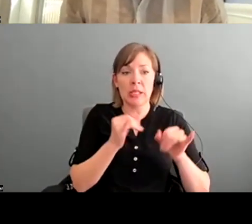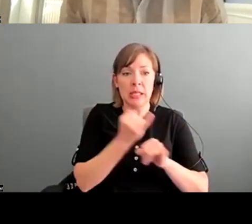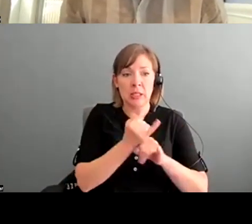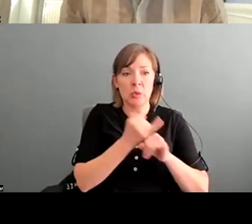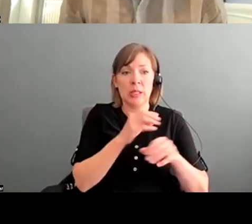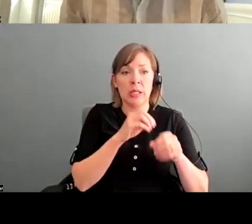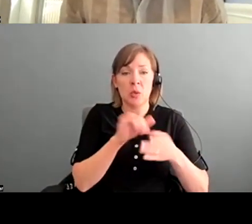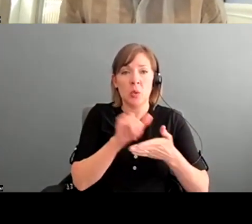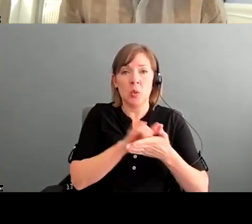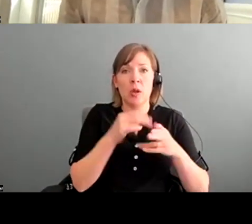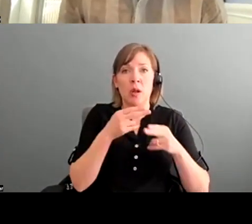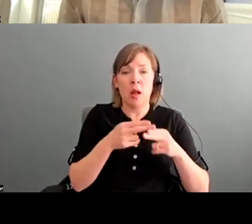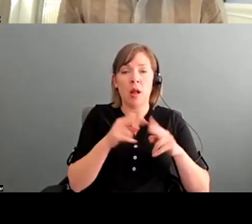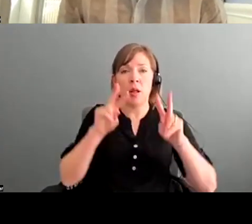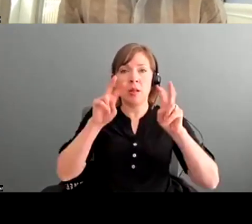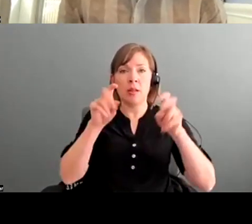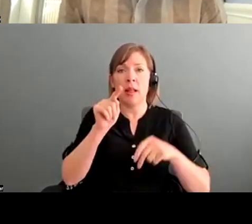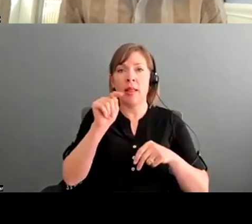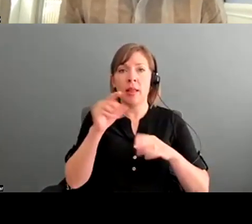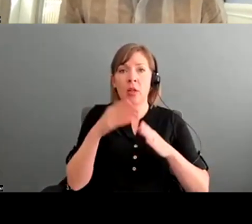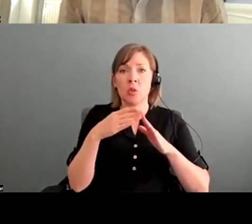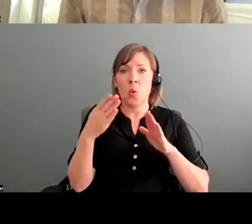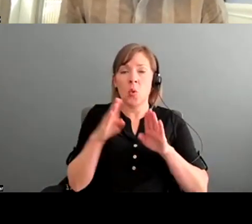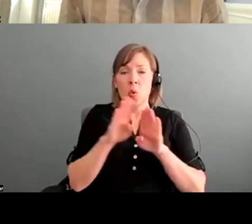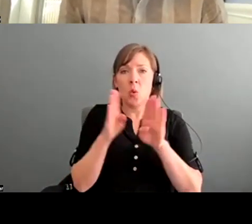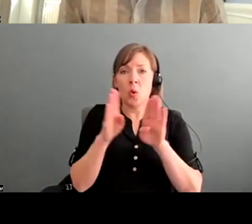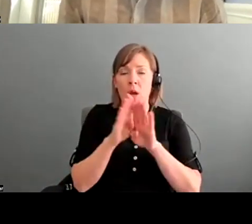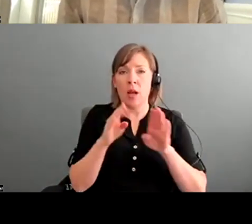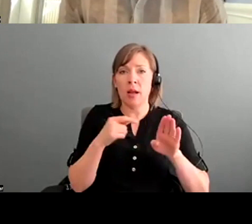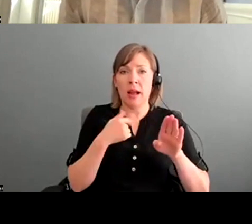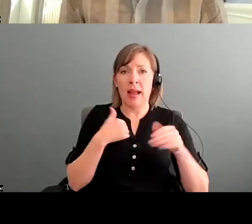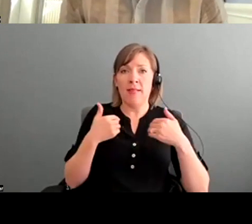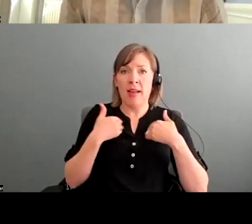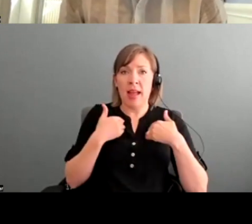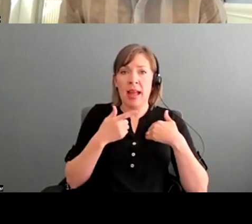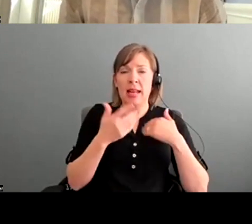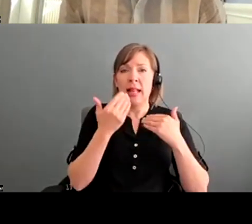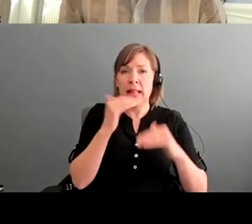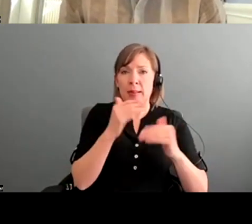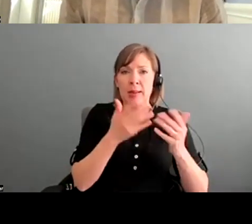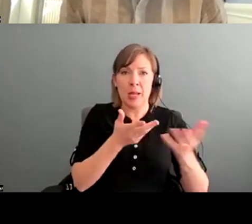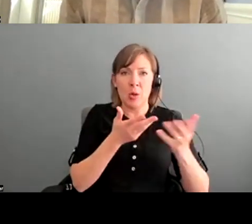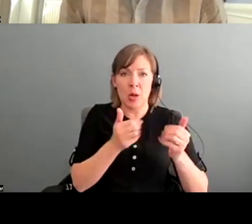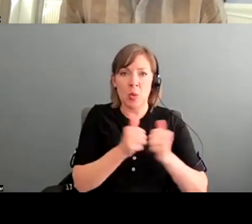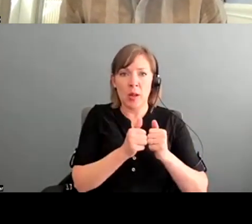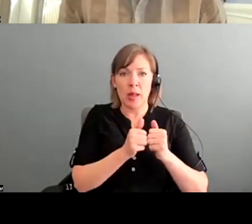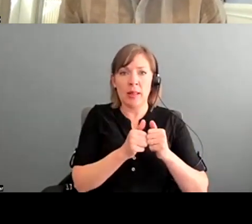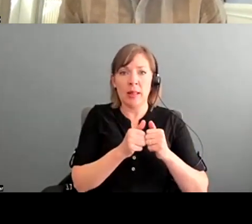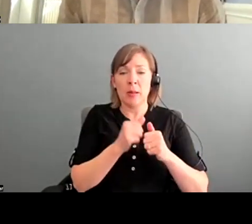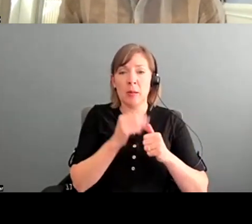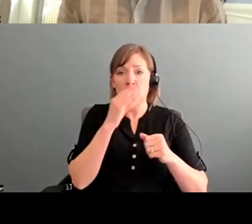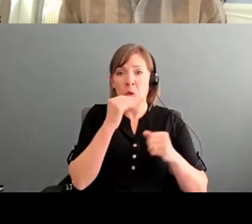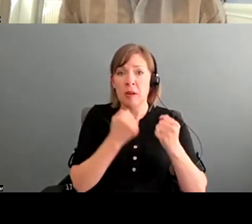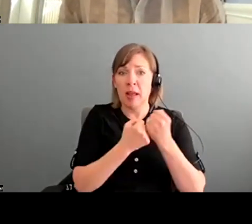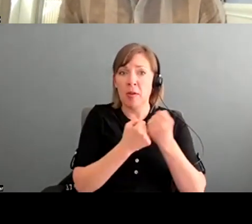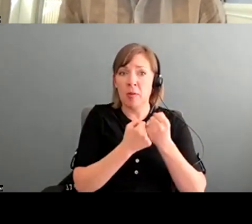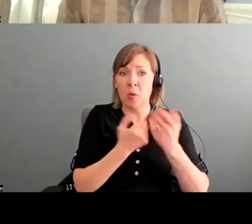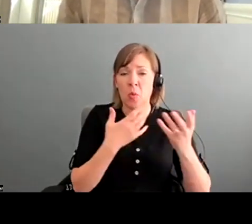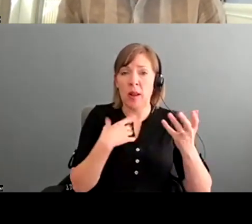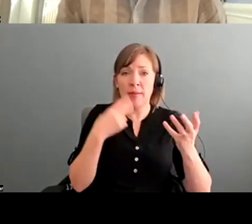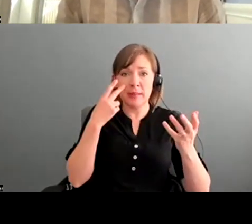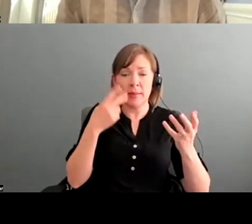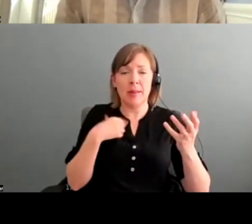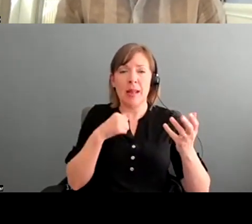York called the Door. It's one that I've had limited interaction with, pretty favorable of what I've seen, but I don't think I know